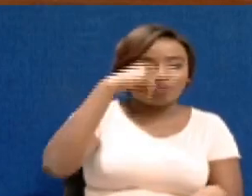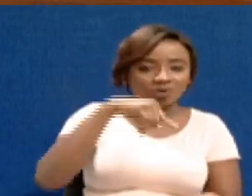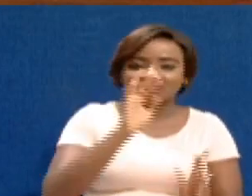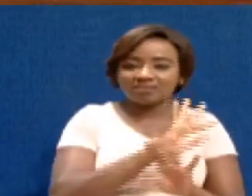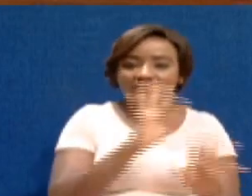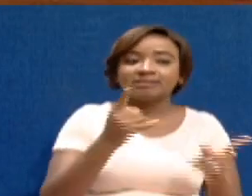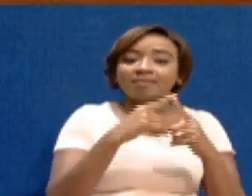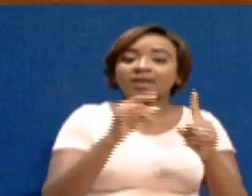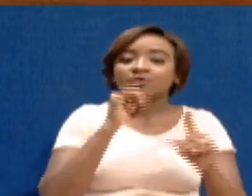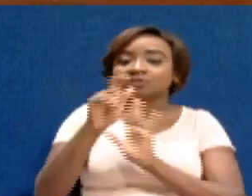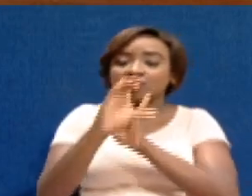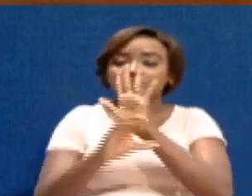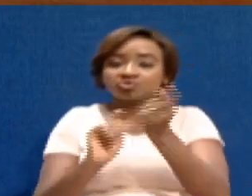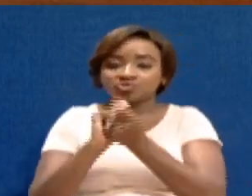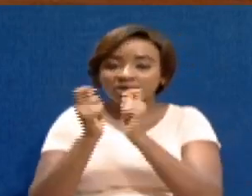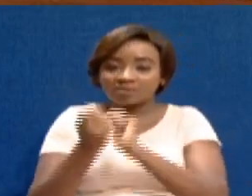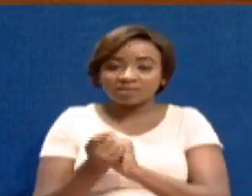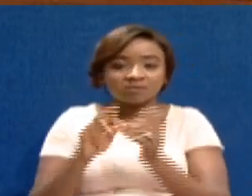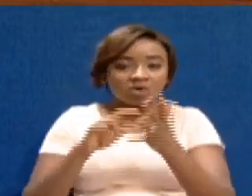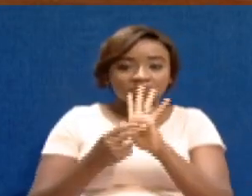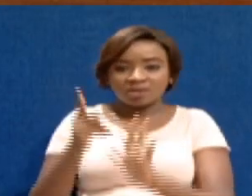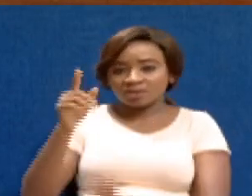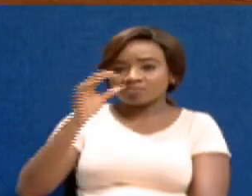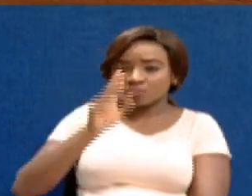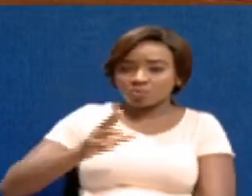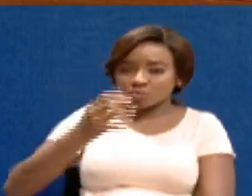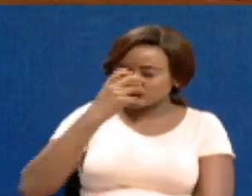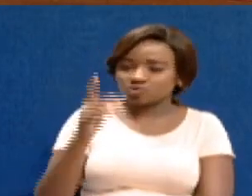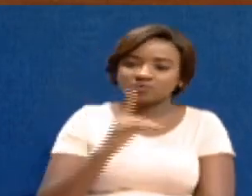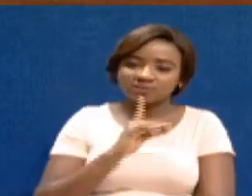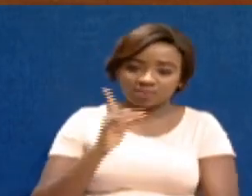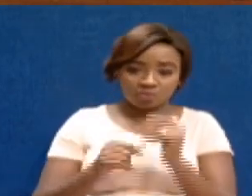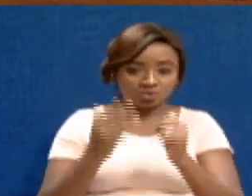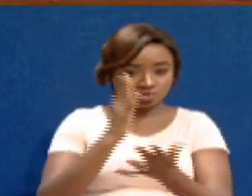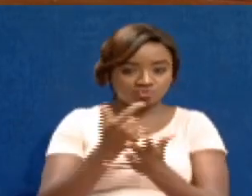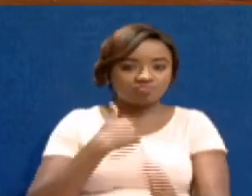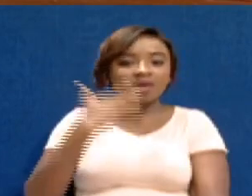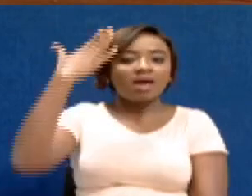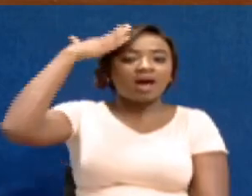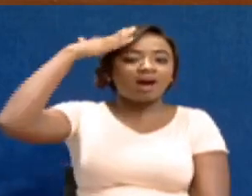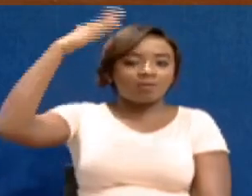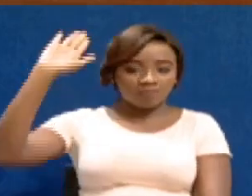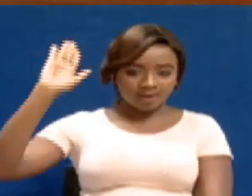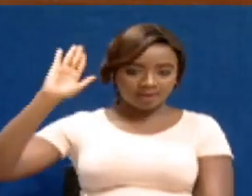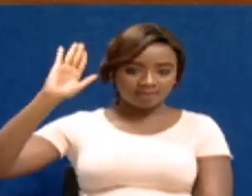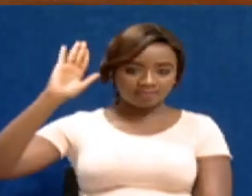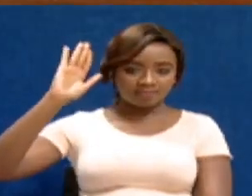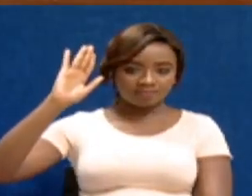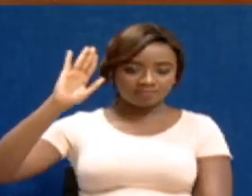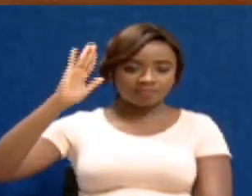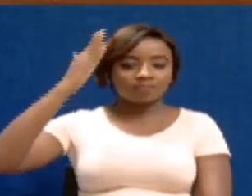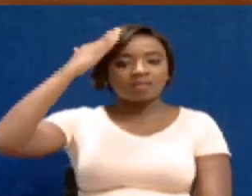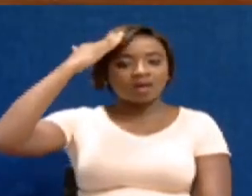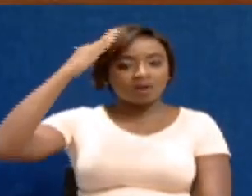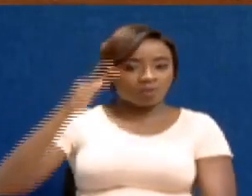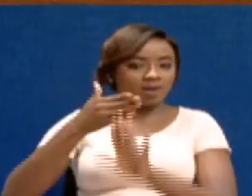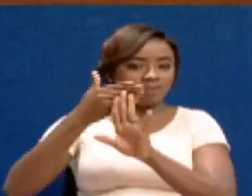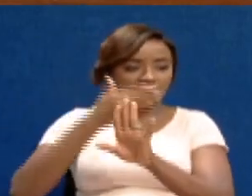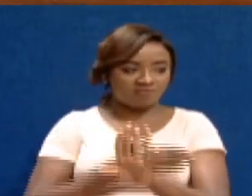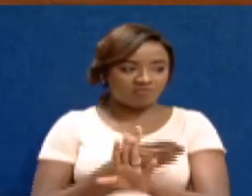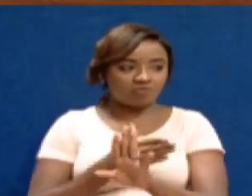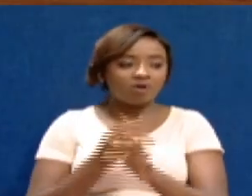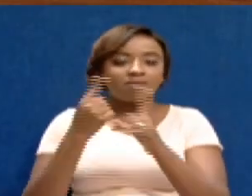they're the defendants, which is surprising to me because the president and the deputy president both belong to the Jubilee Party.